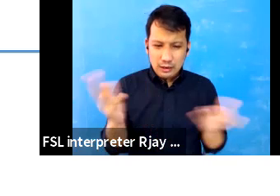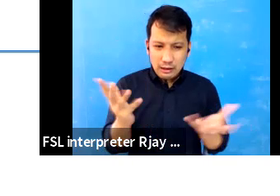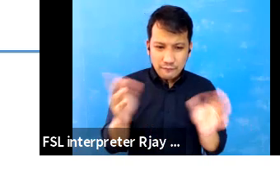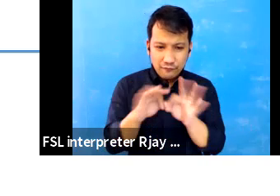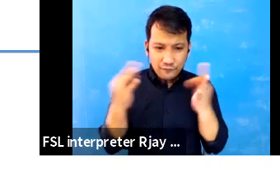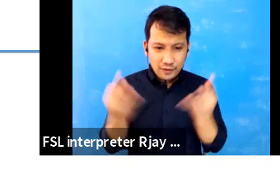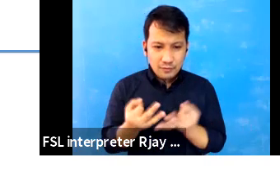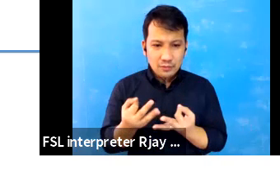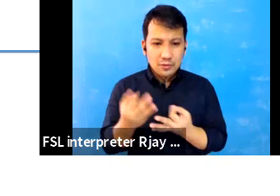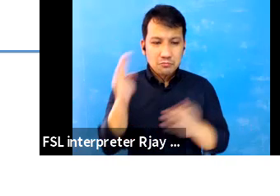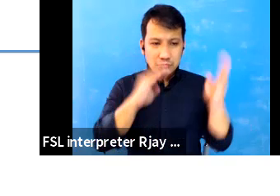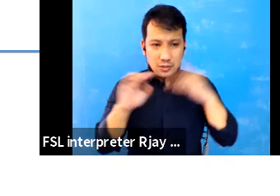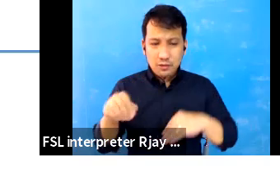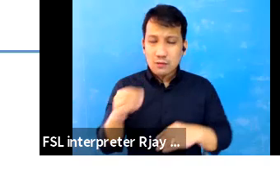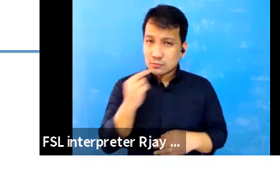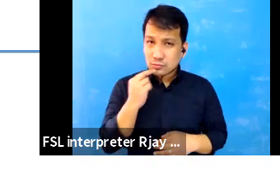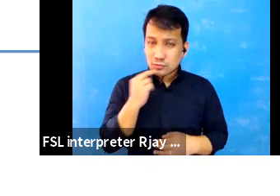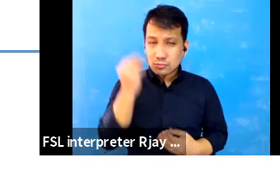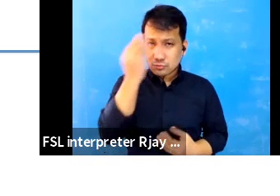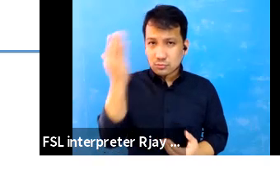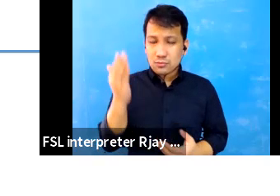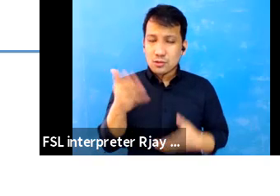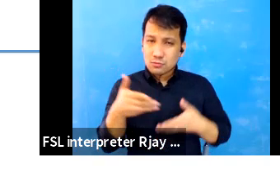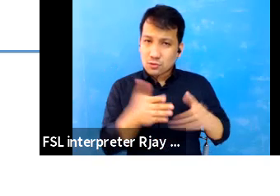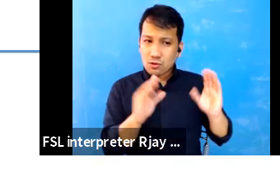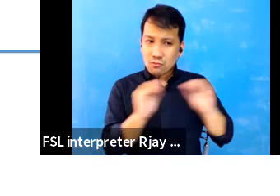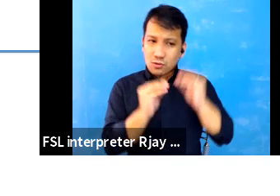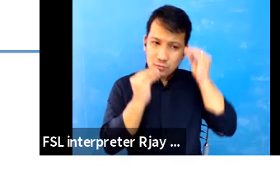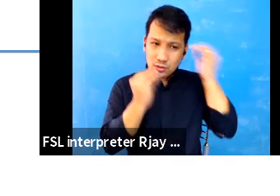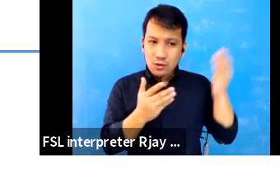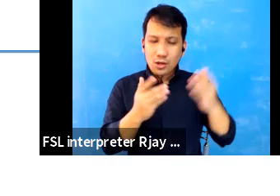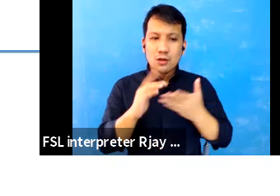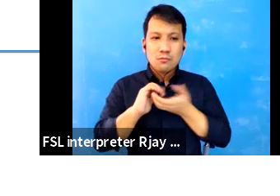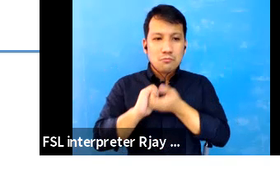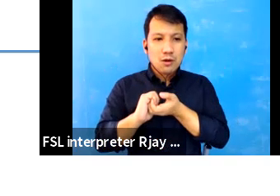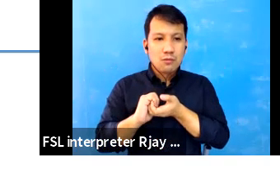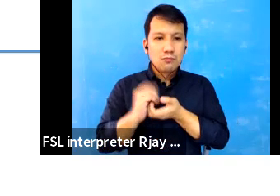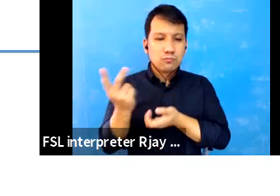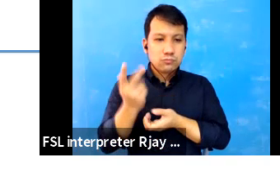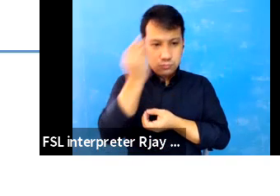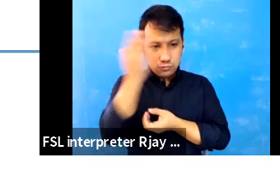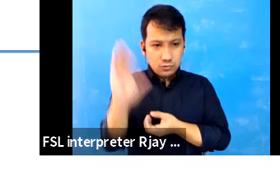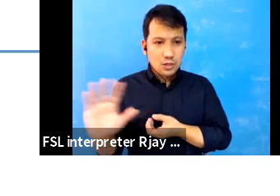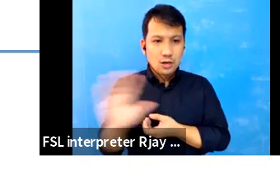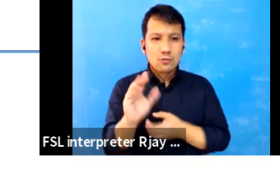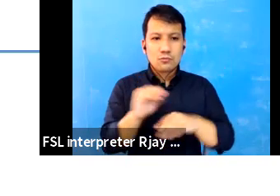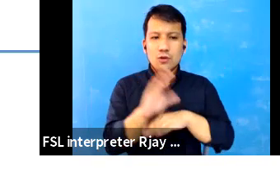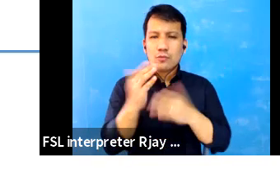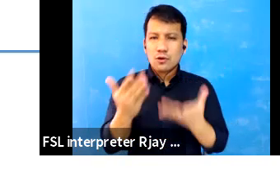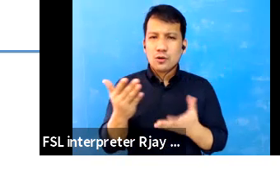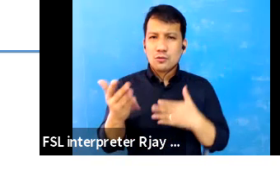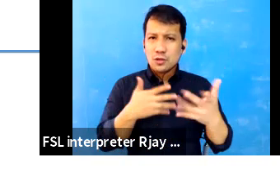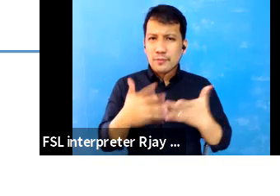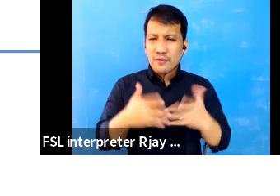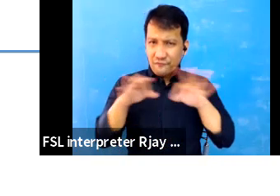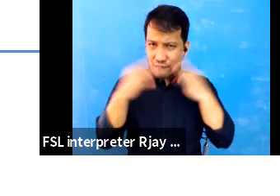with problems of nutrition. Let us give all our partners in the council these